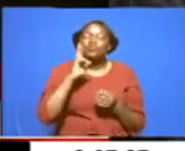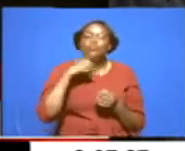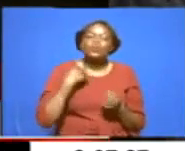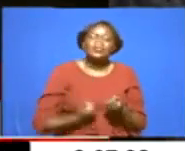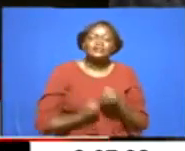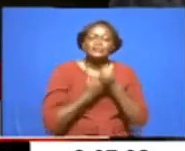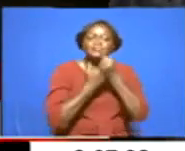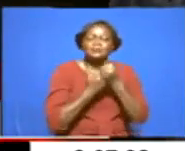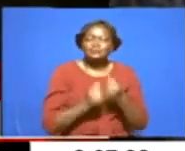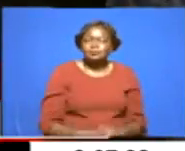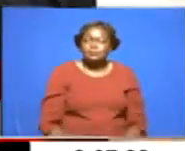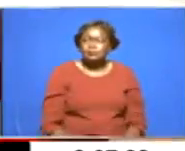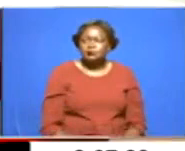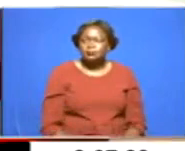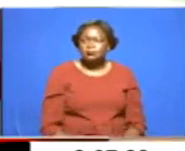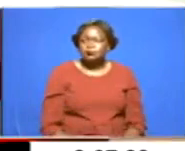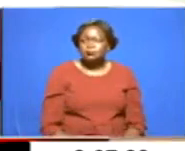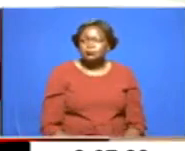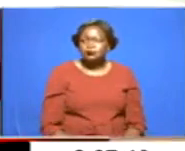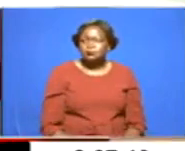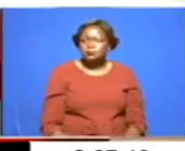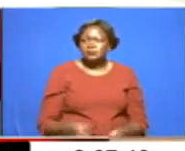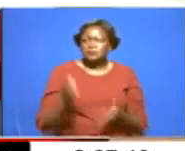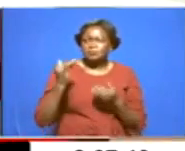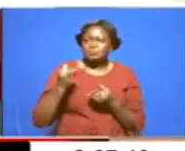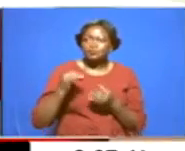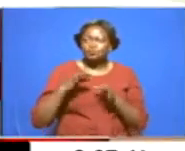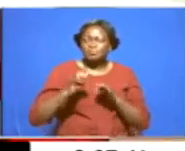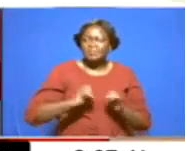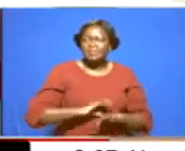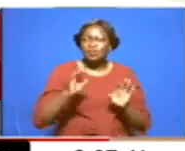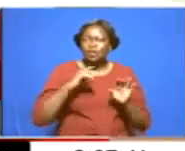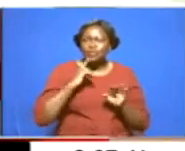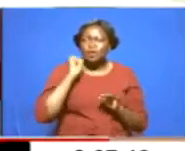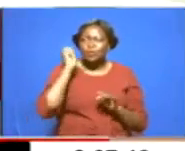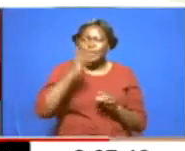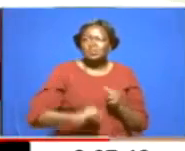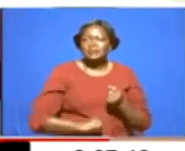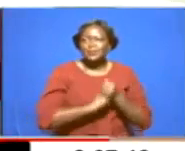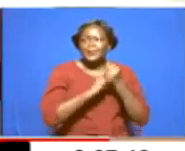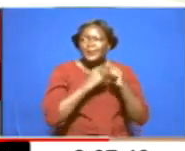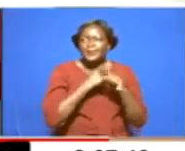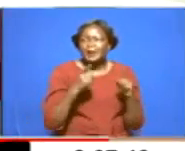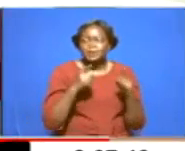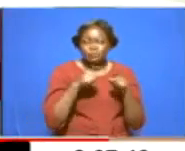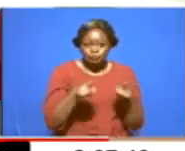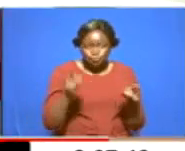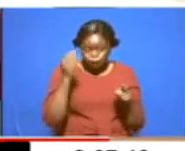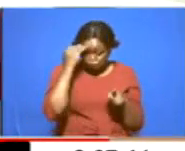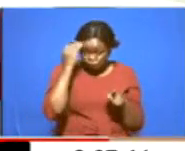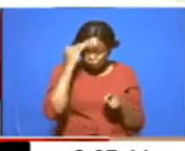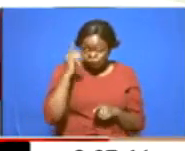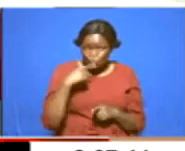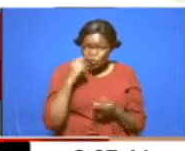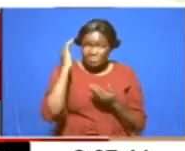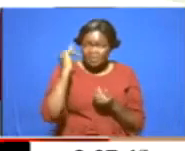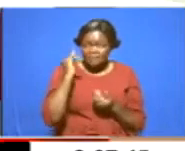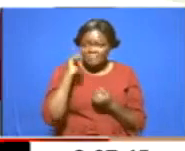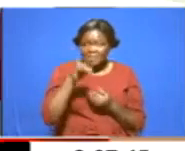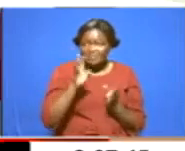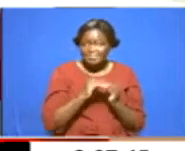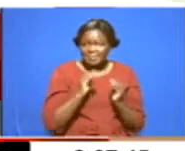He is expected to come out clear on who he's going to support. But do you know who is expected in that